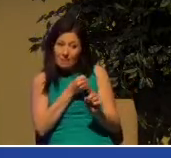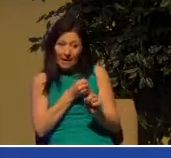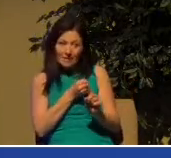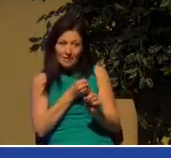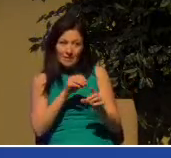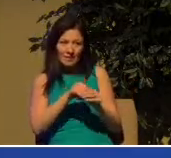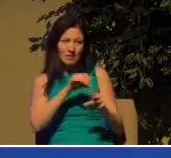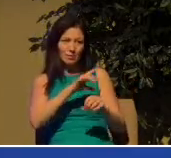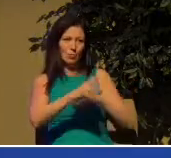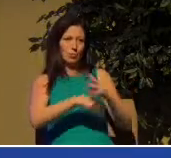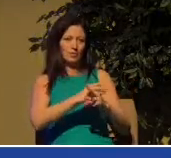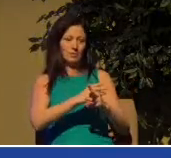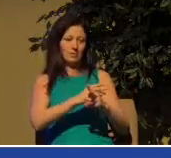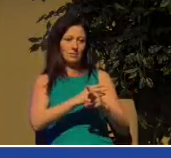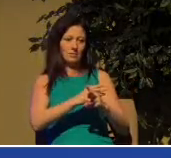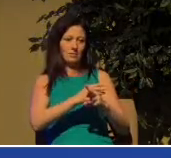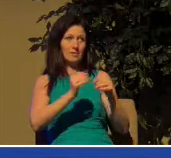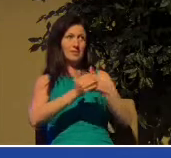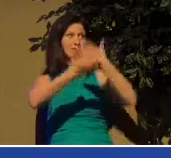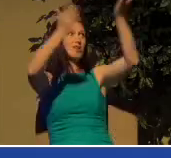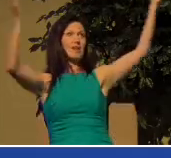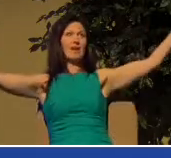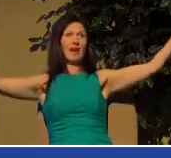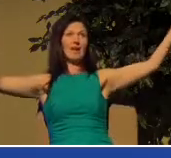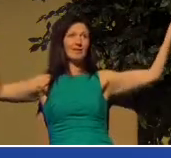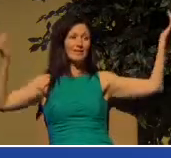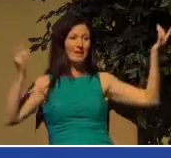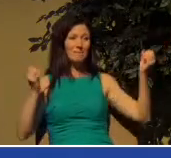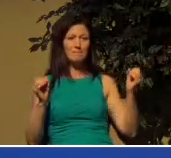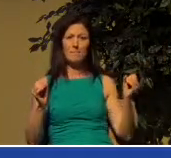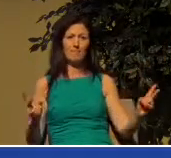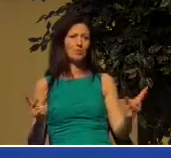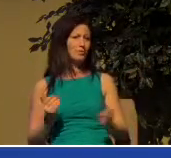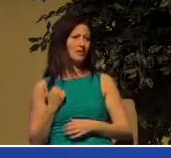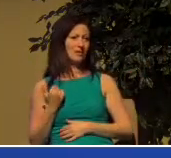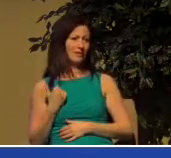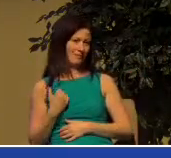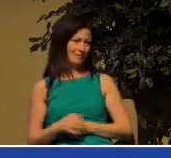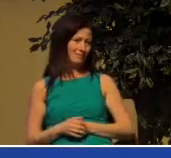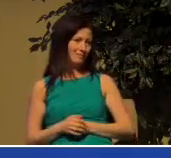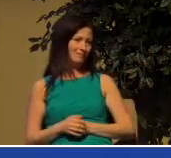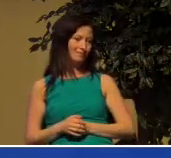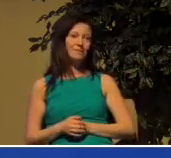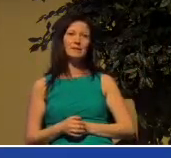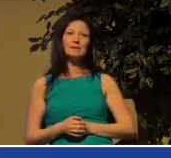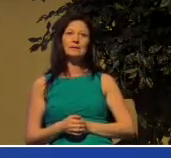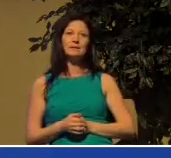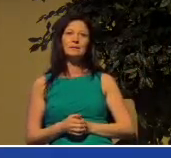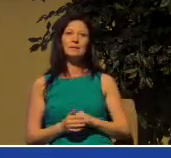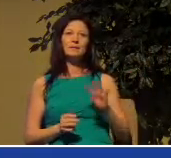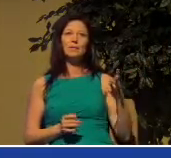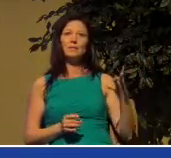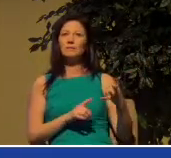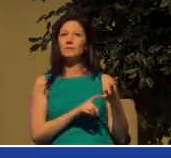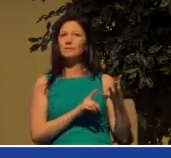of the difference that we can make. Number four, we will experience